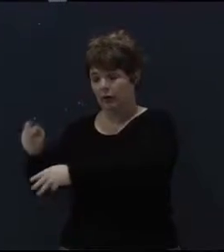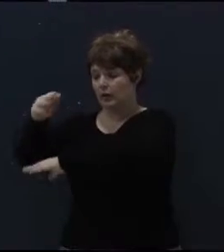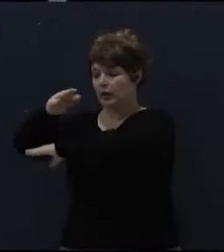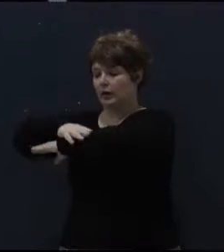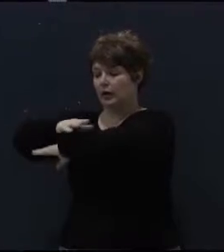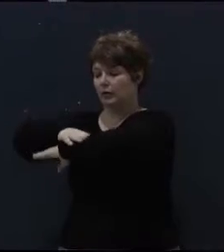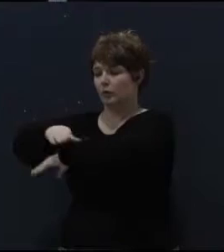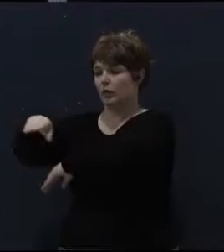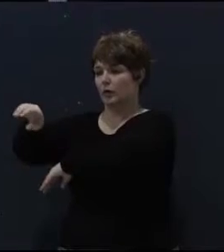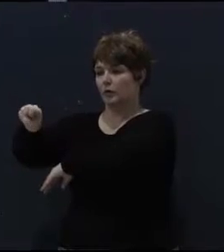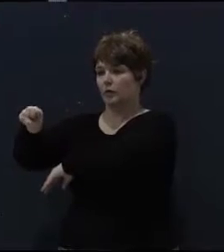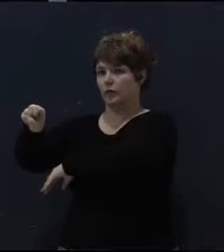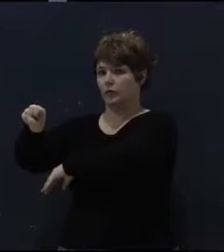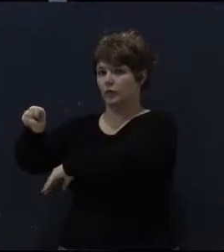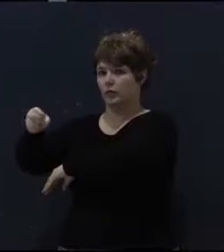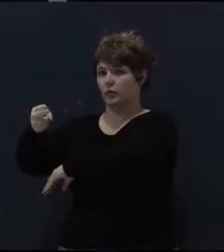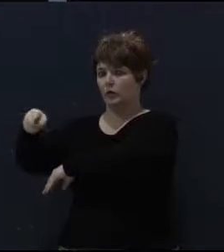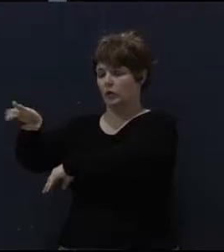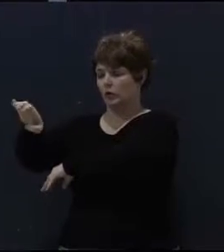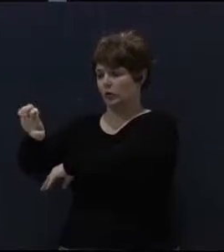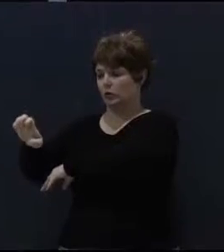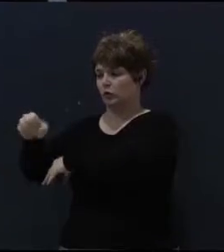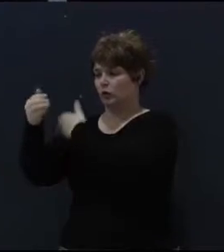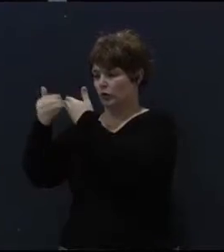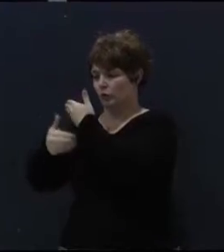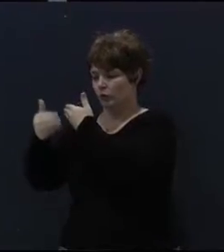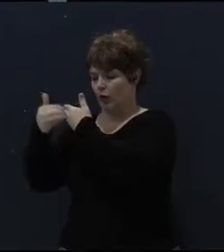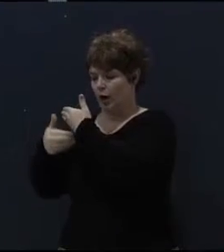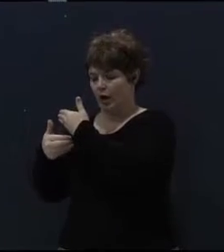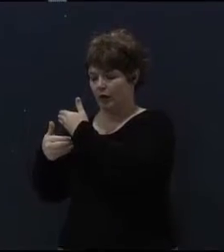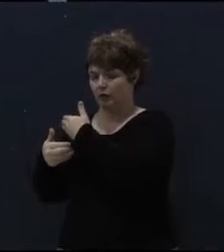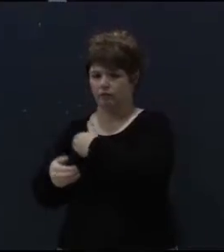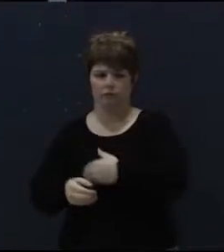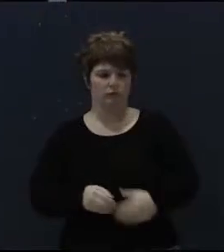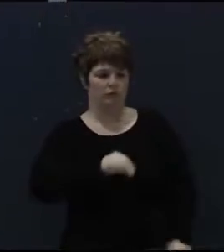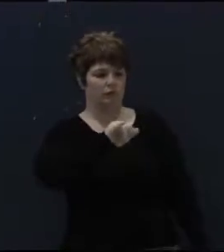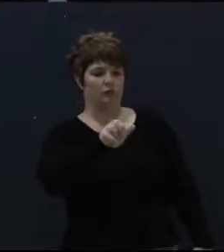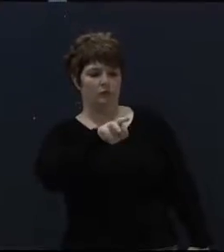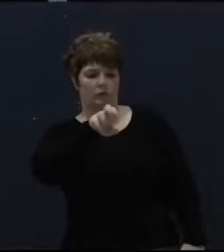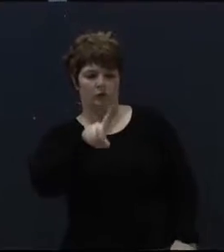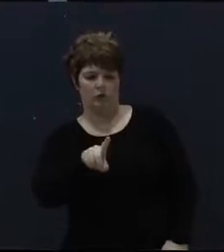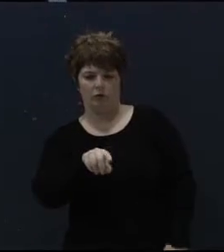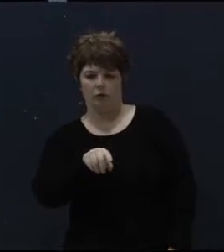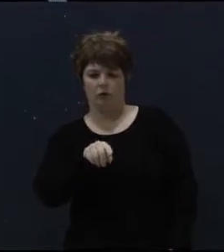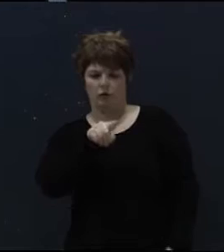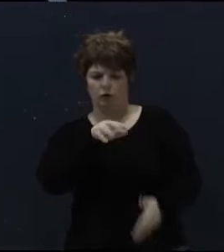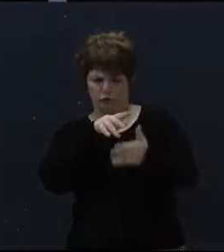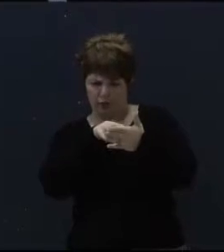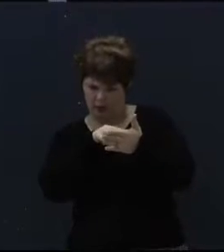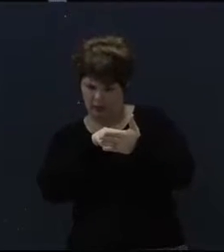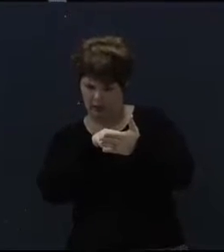shewbread. Now, Jared, do you ever study that out? How many loaves of bread was on there?